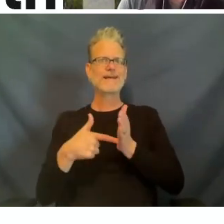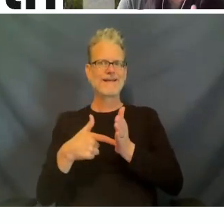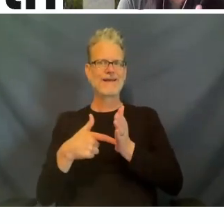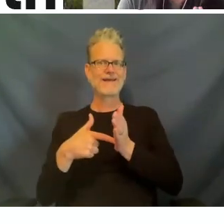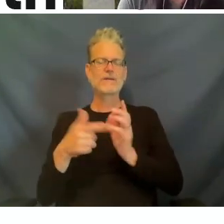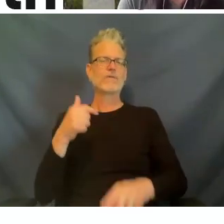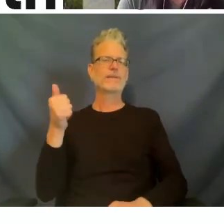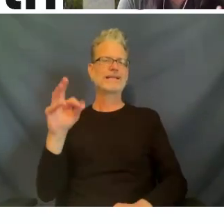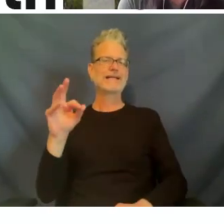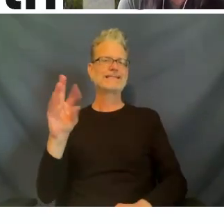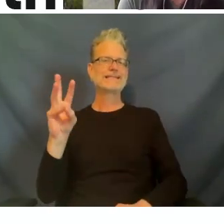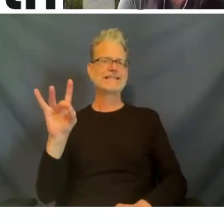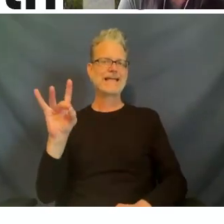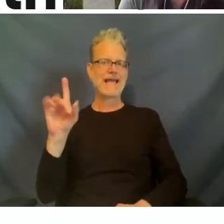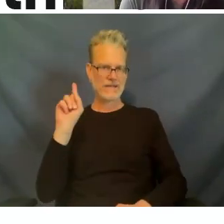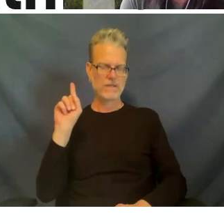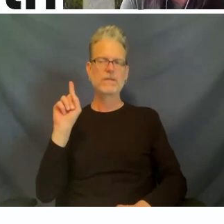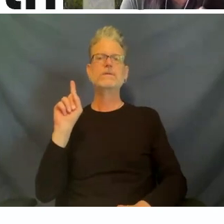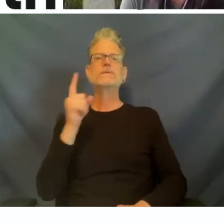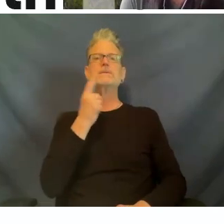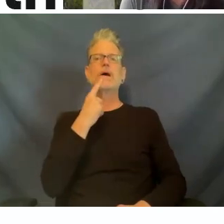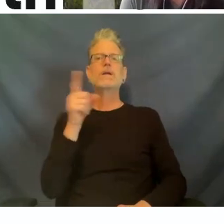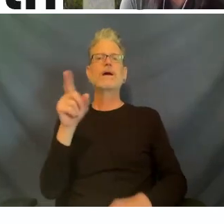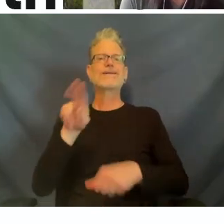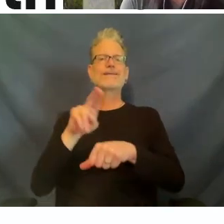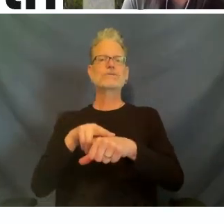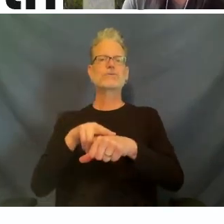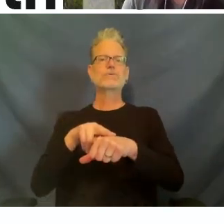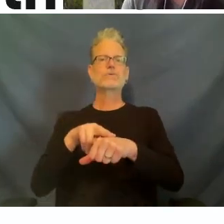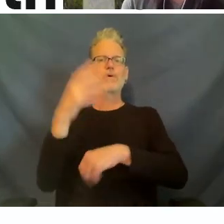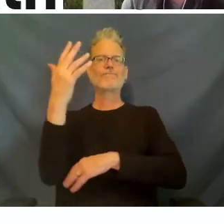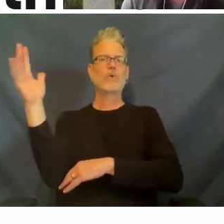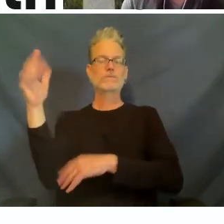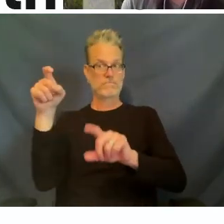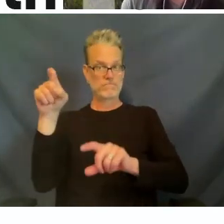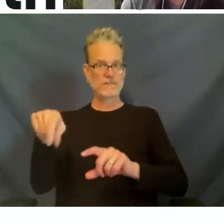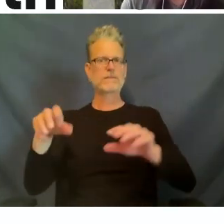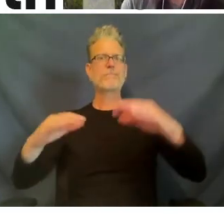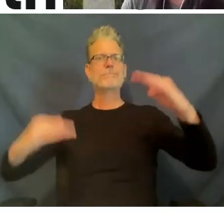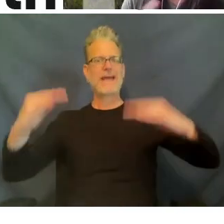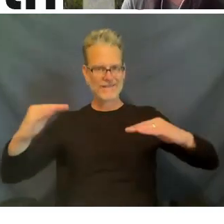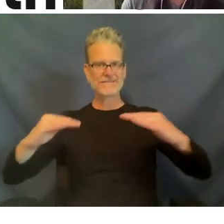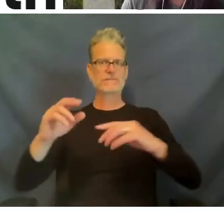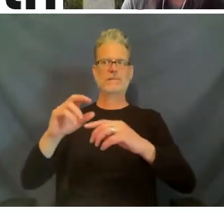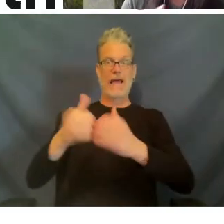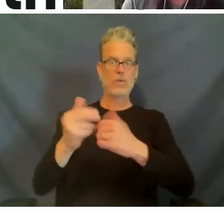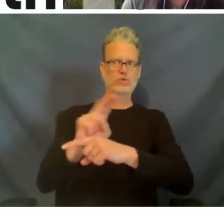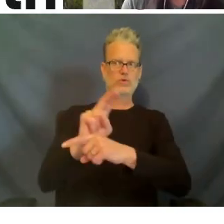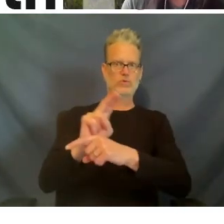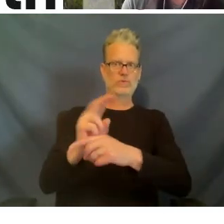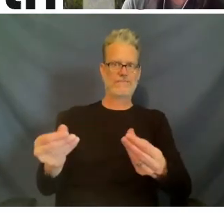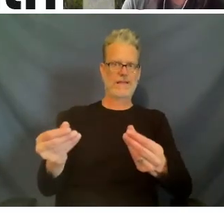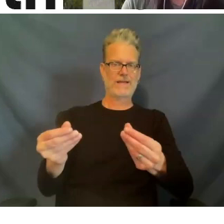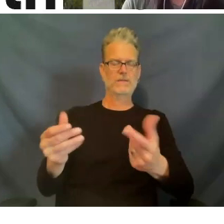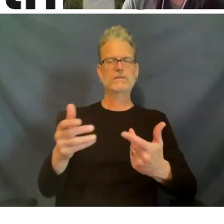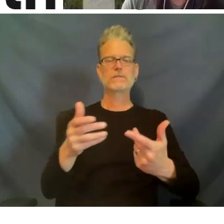1960 stated that the National Forest must balance multiple uses of the land, including recreation,